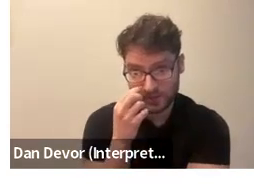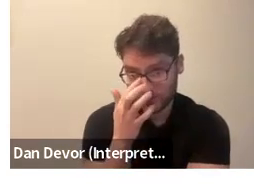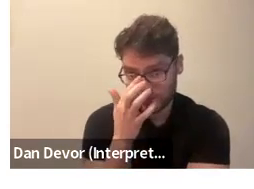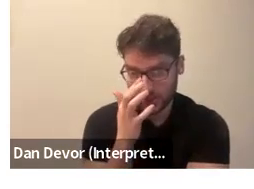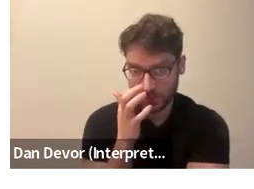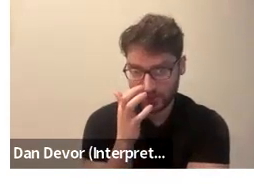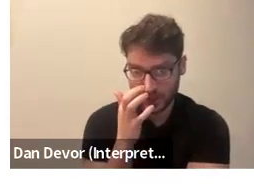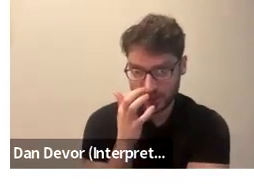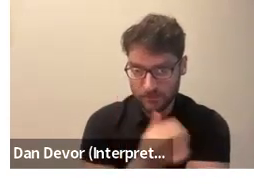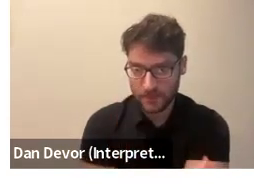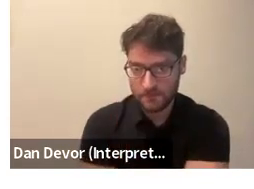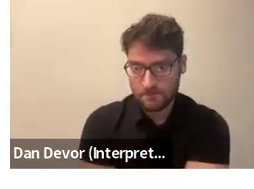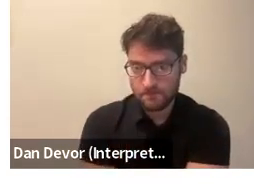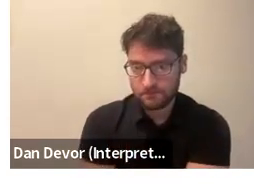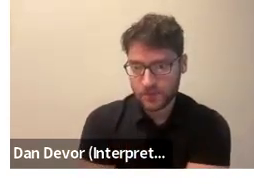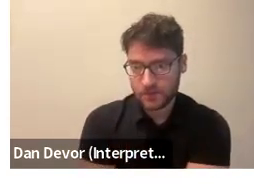So,